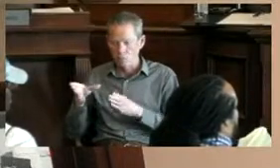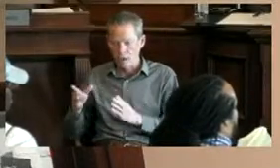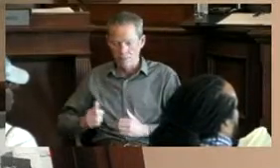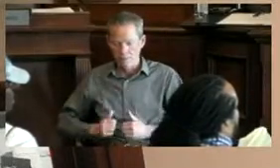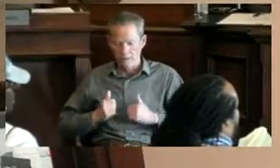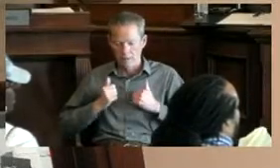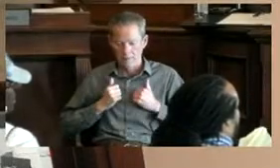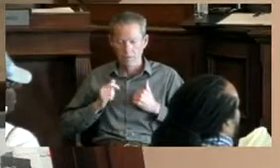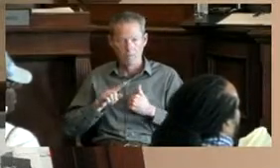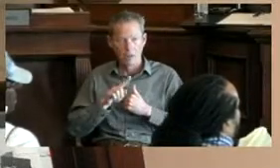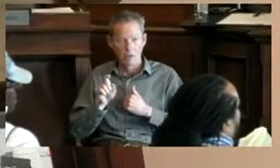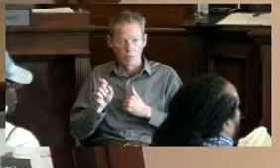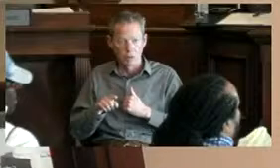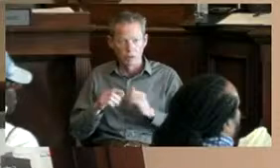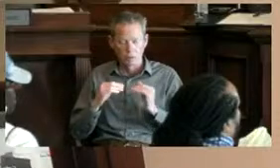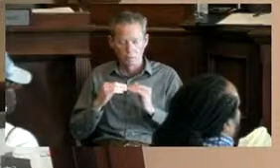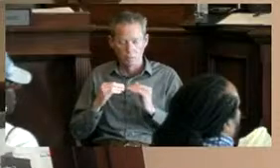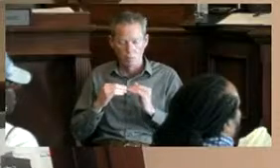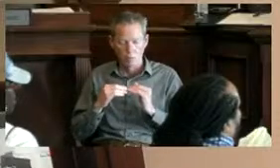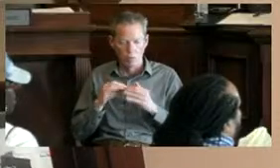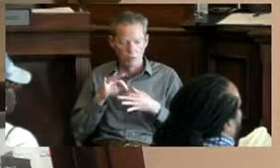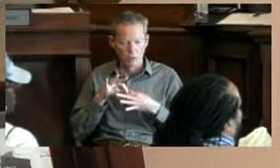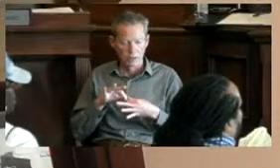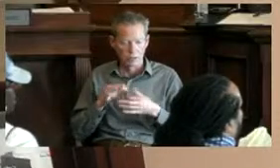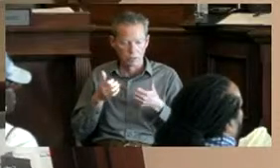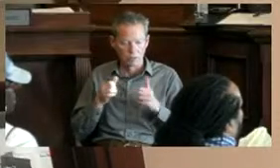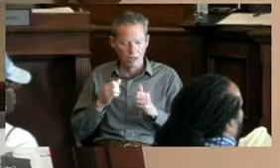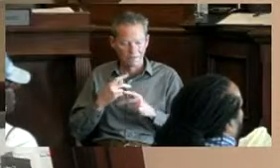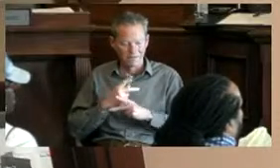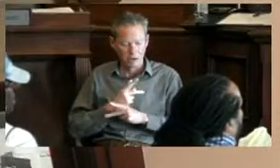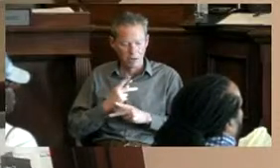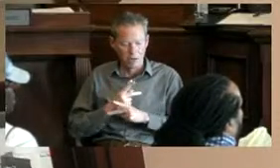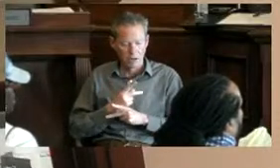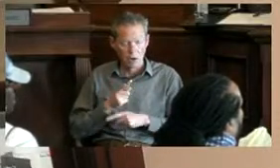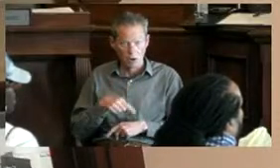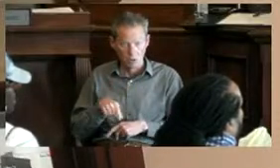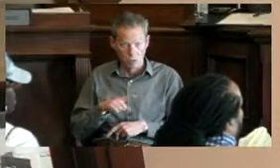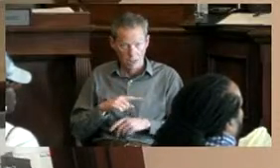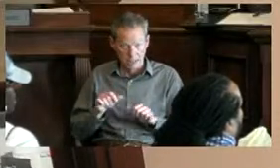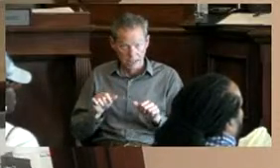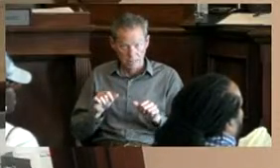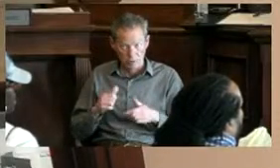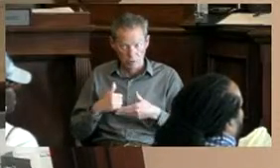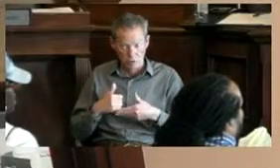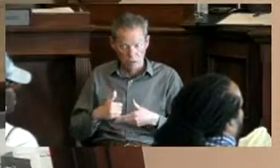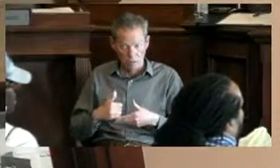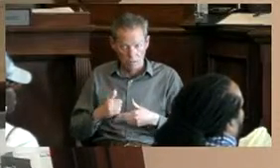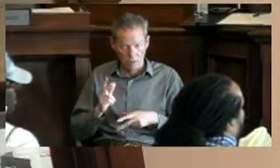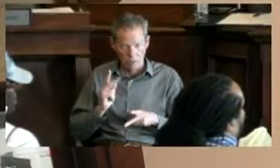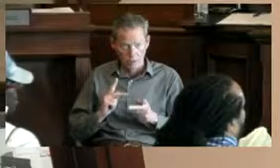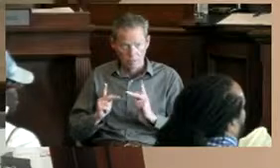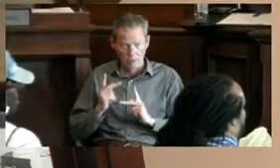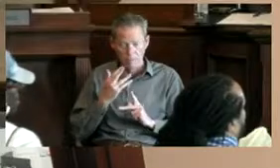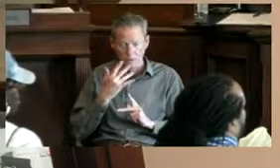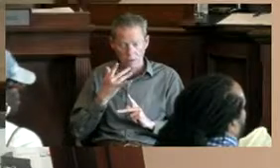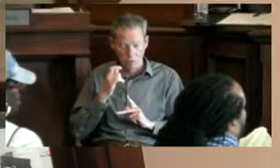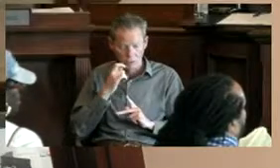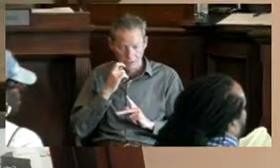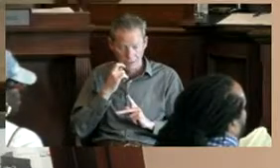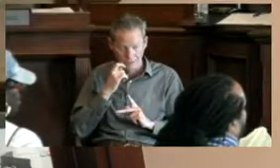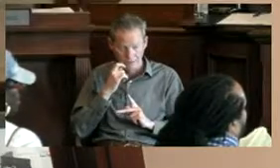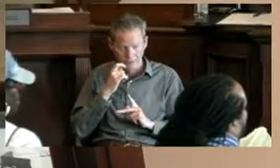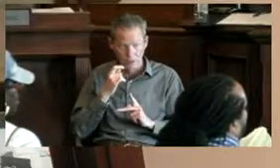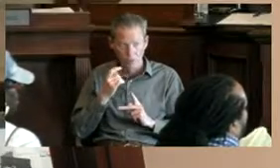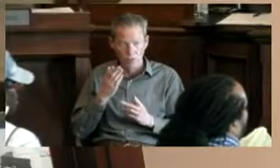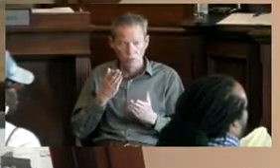question is more along the lines of just trying to figure out, are you guys able to help out people of color